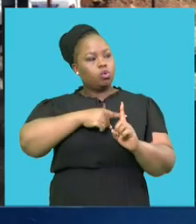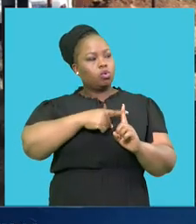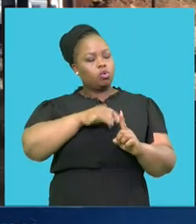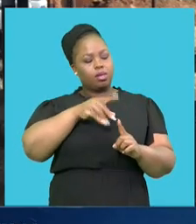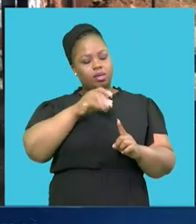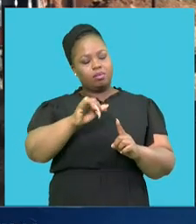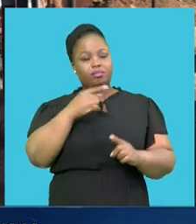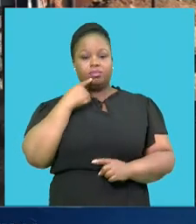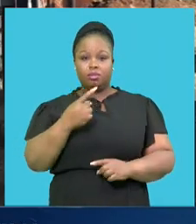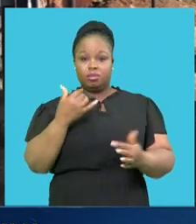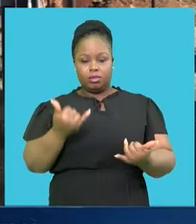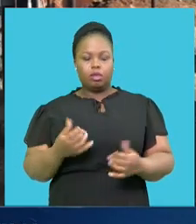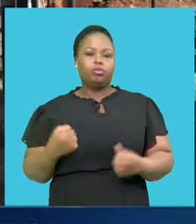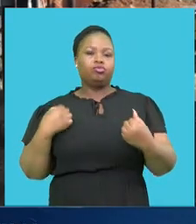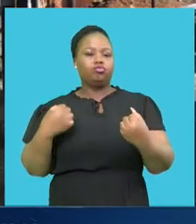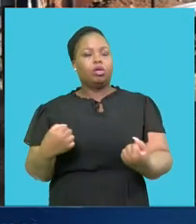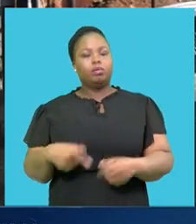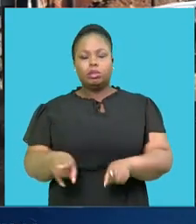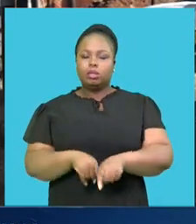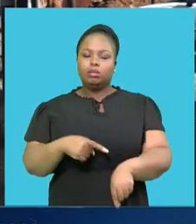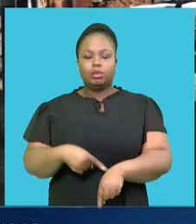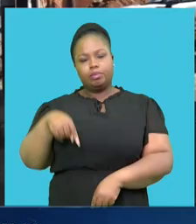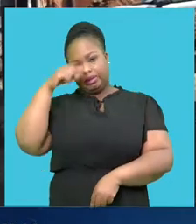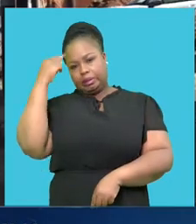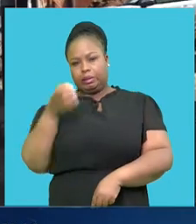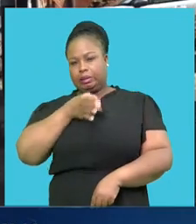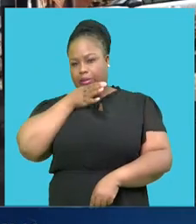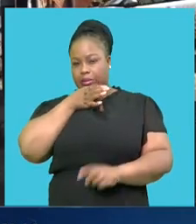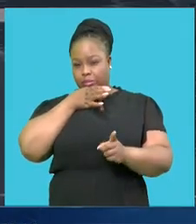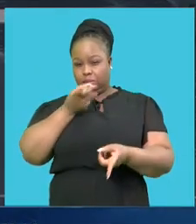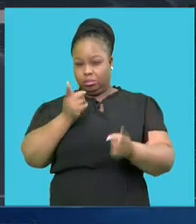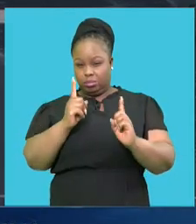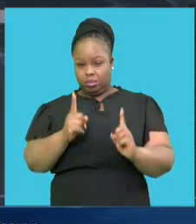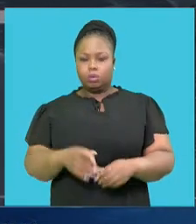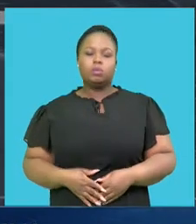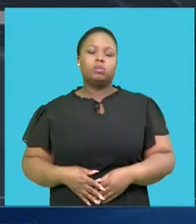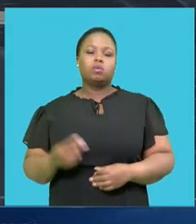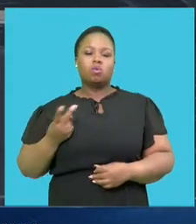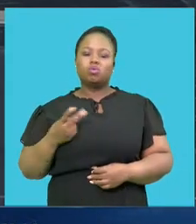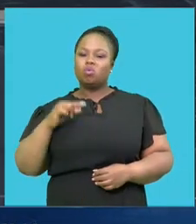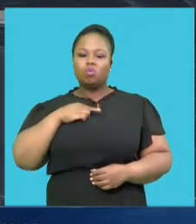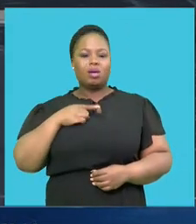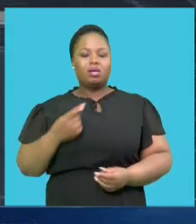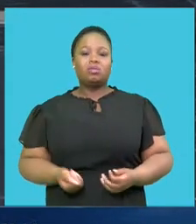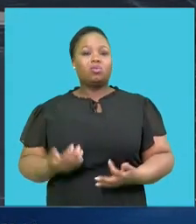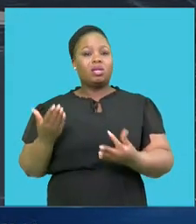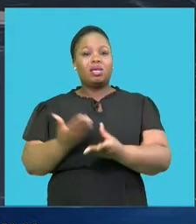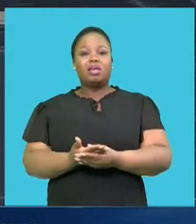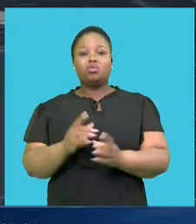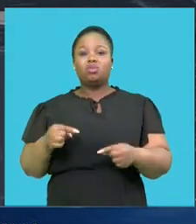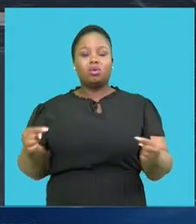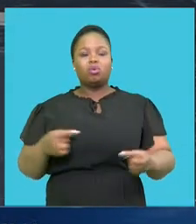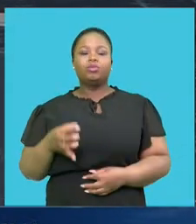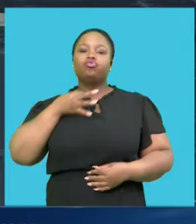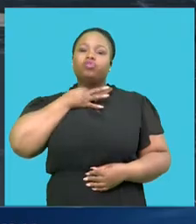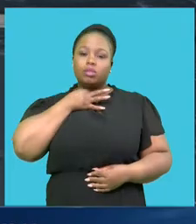uXolani Fihla uthi ukuqhuba phantsi kwempembelelo zotywala lityala elinzima elingapheli njengokubeka